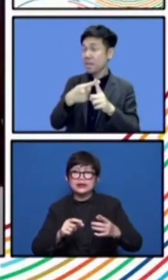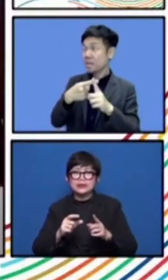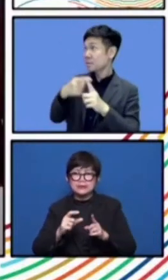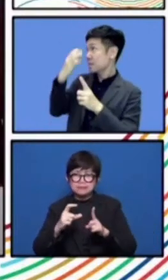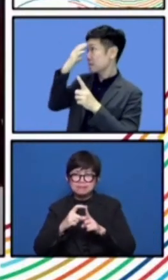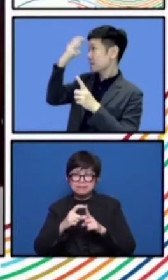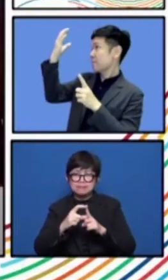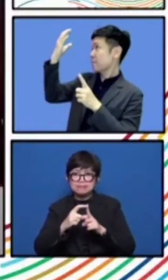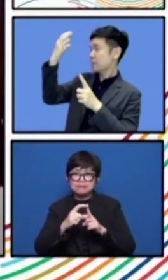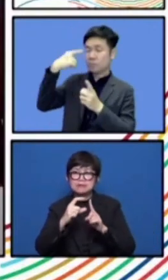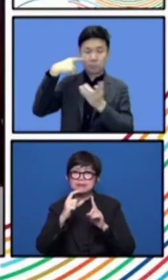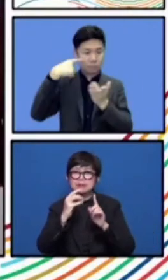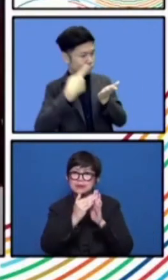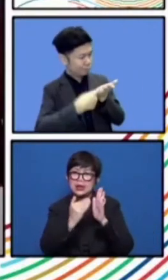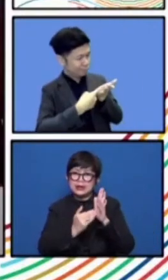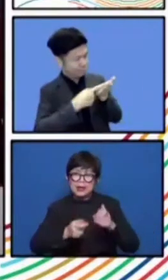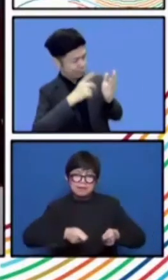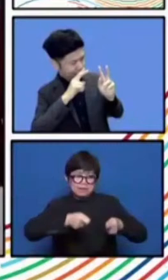uh